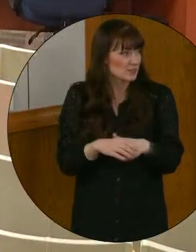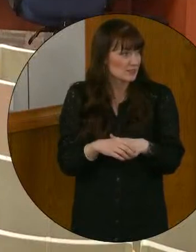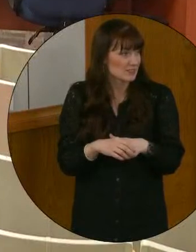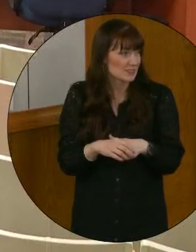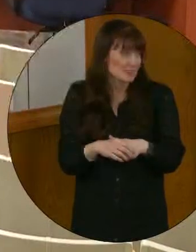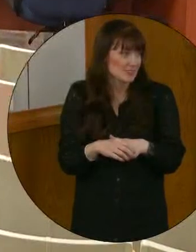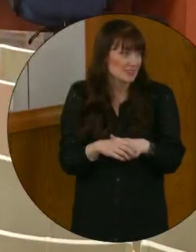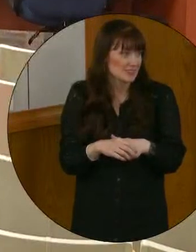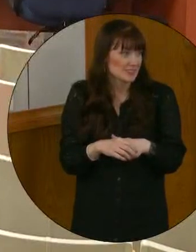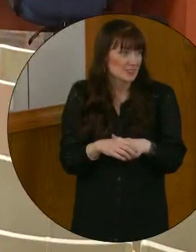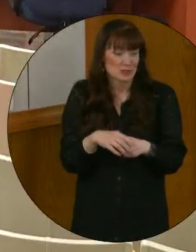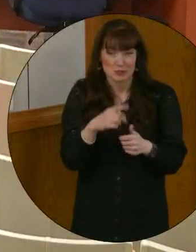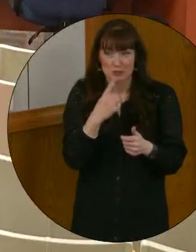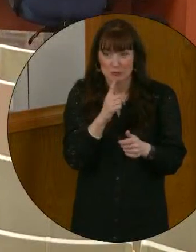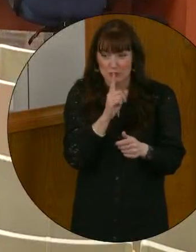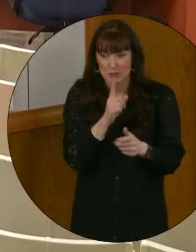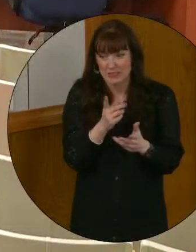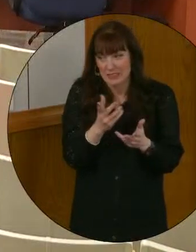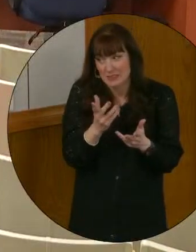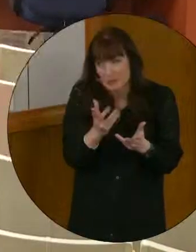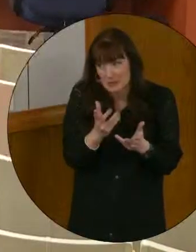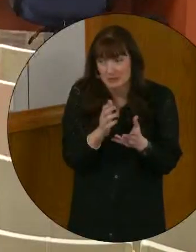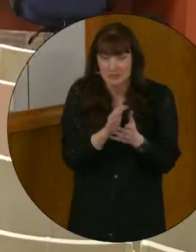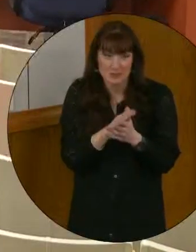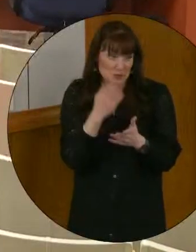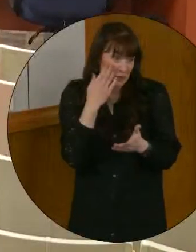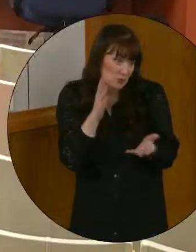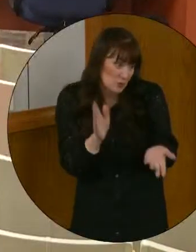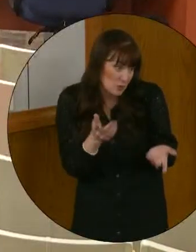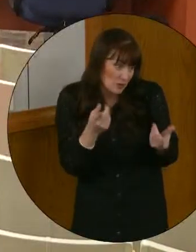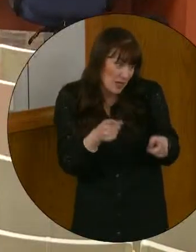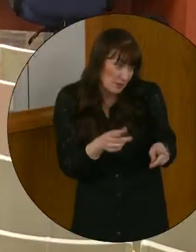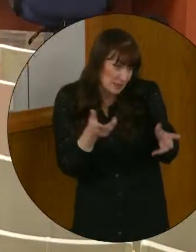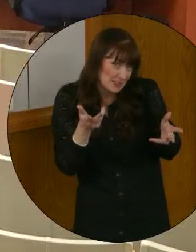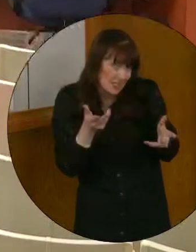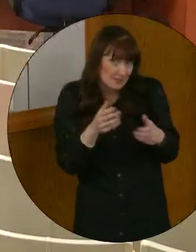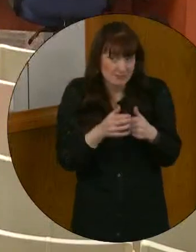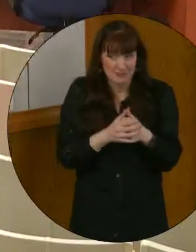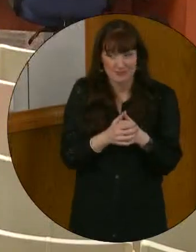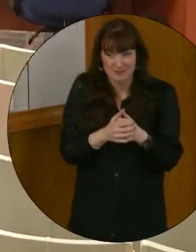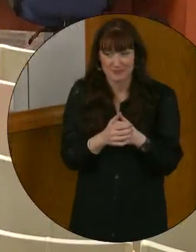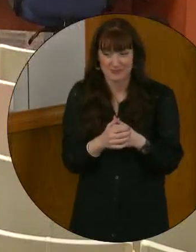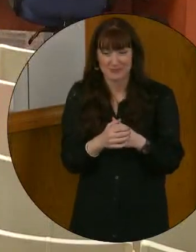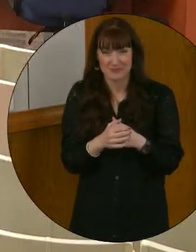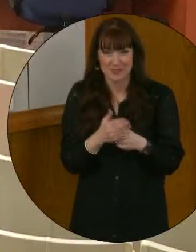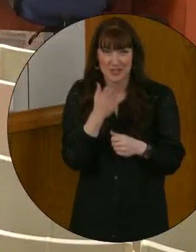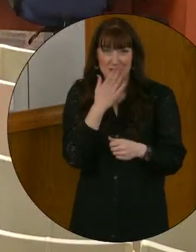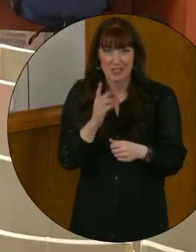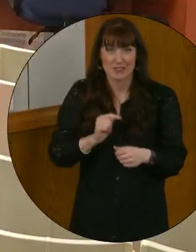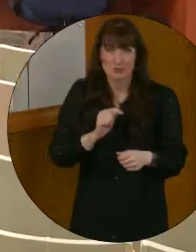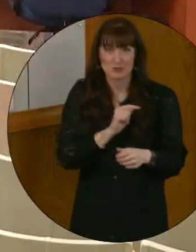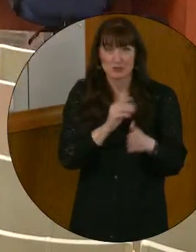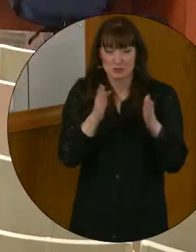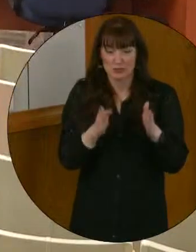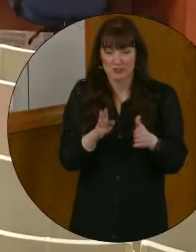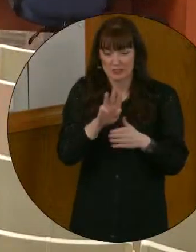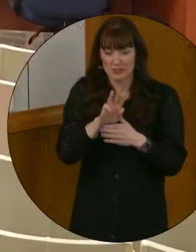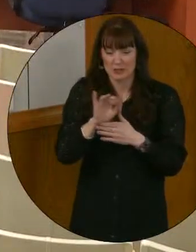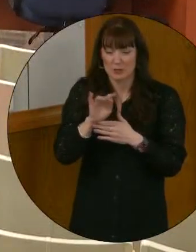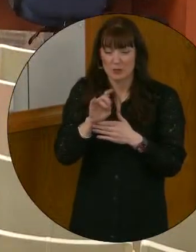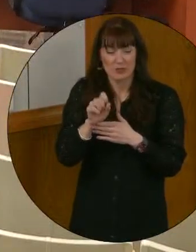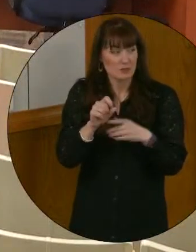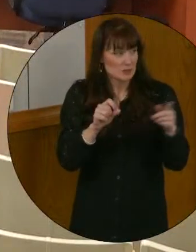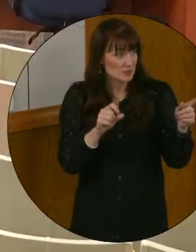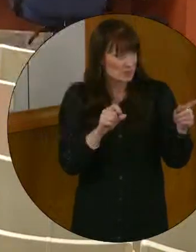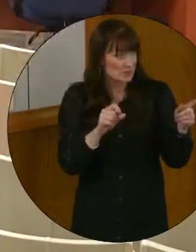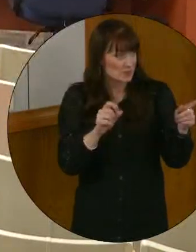Yeah, very mysterious. You guys don't know. We don't know what happens. Thank you, Trustee Williams. I see Trustee Cavasso maybe has a question